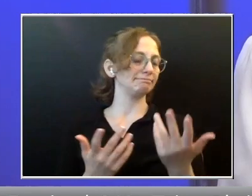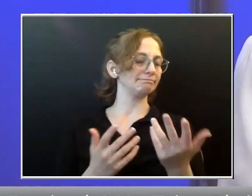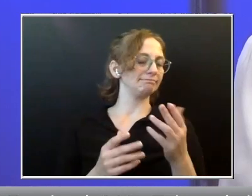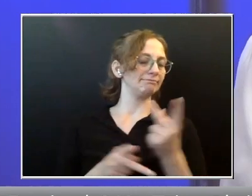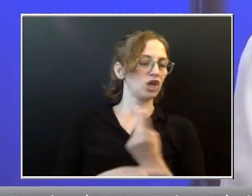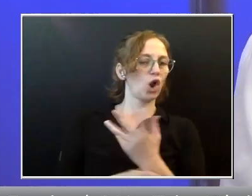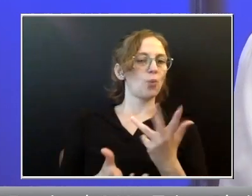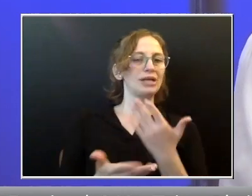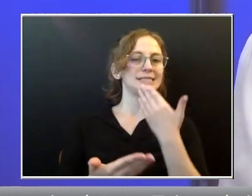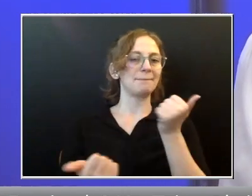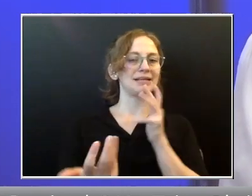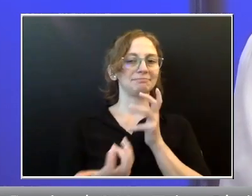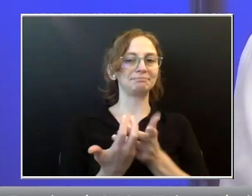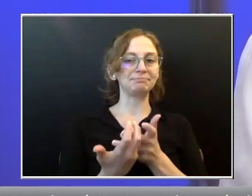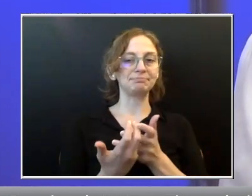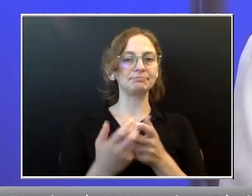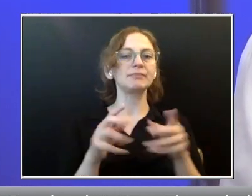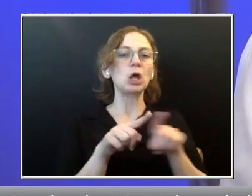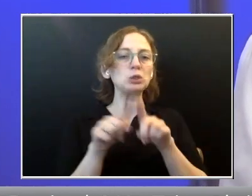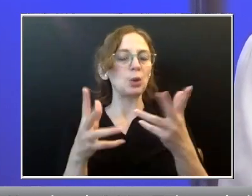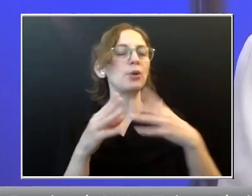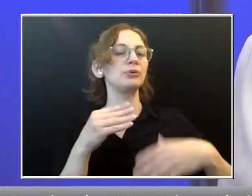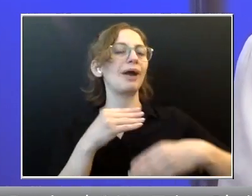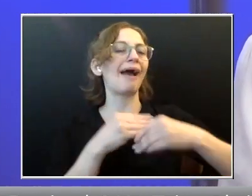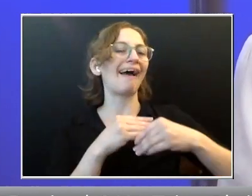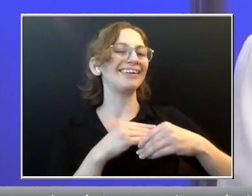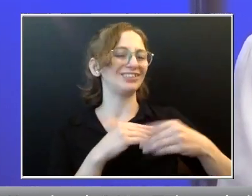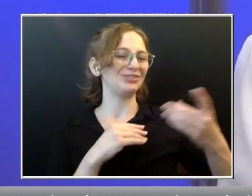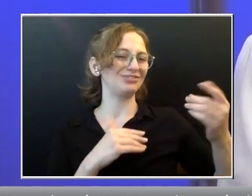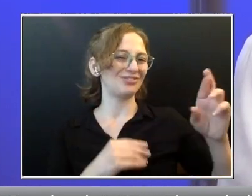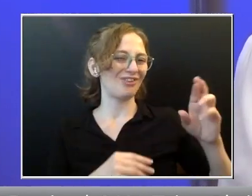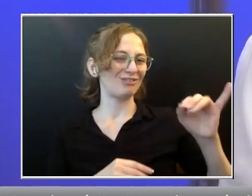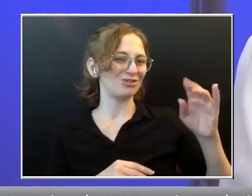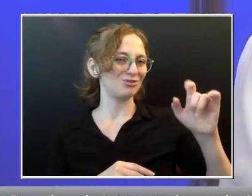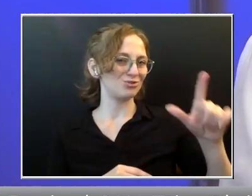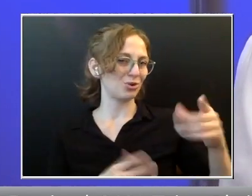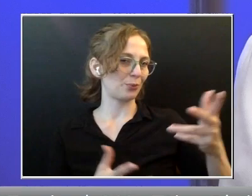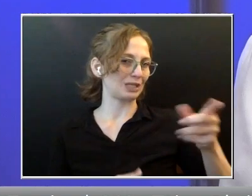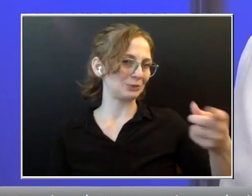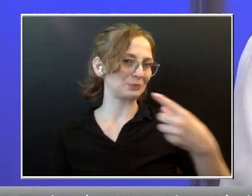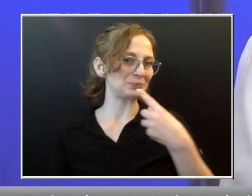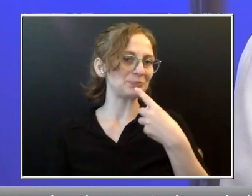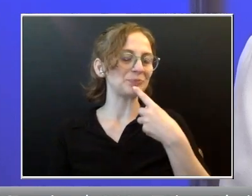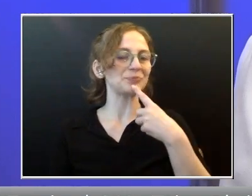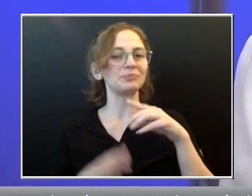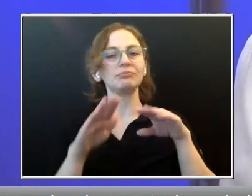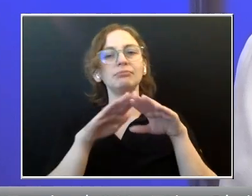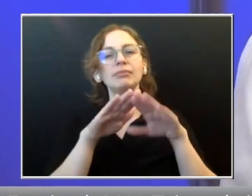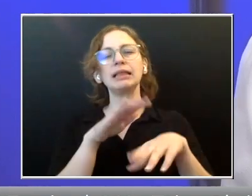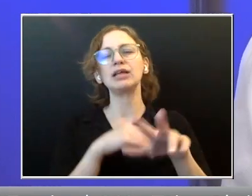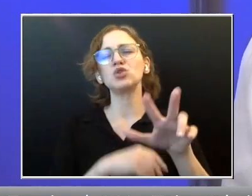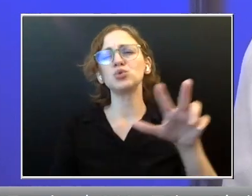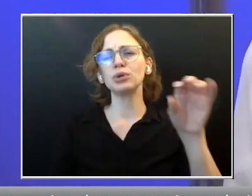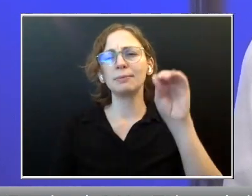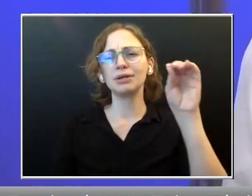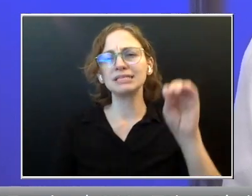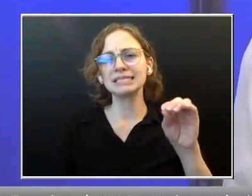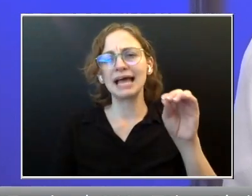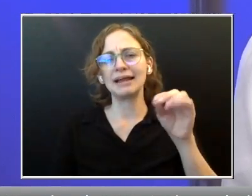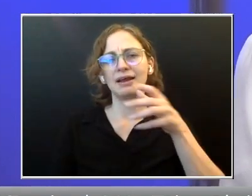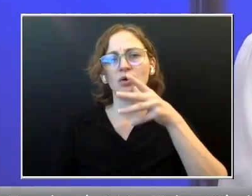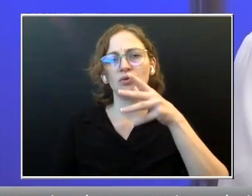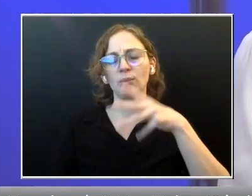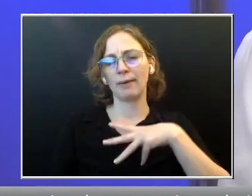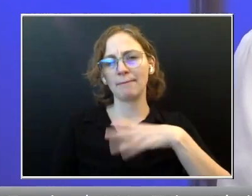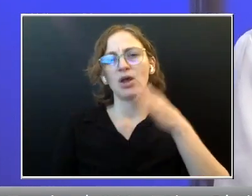Jewell said. Less than 3% of women are ever going to develop endometrial cancer from